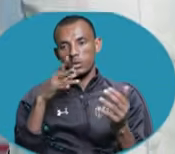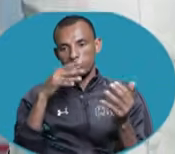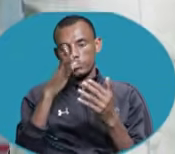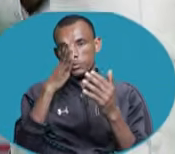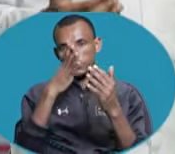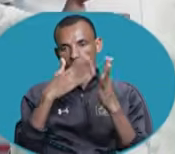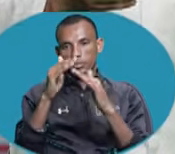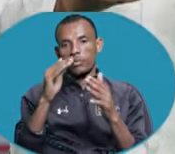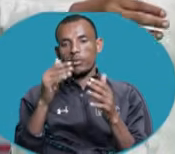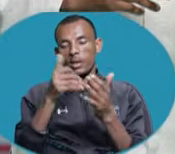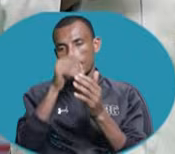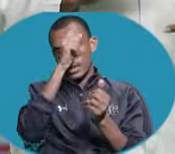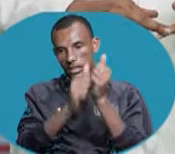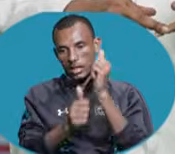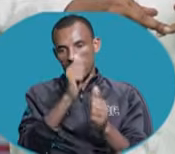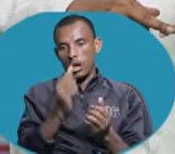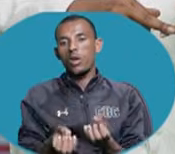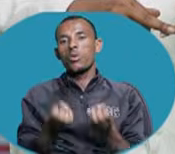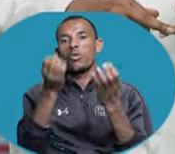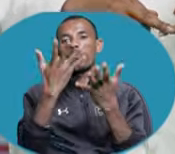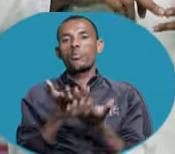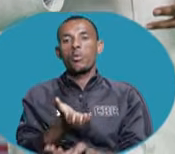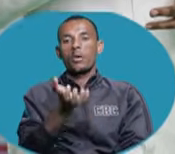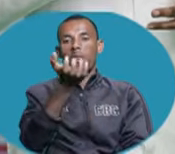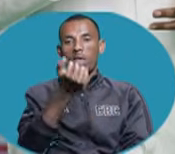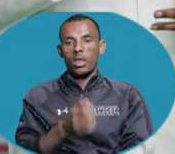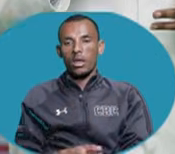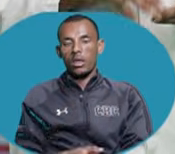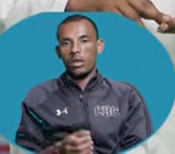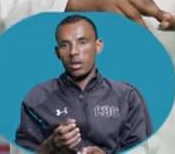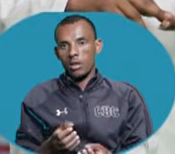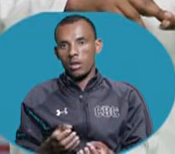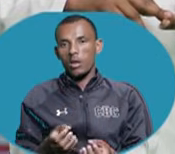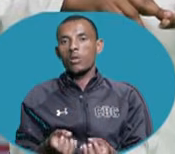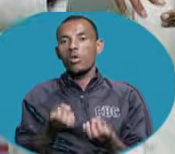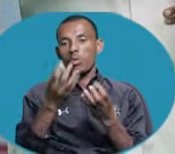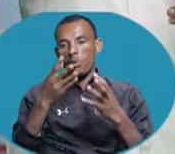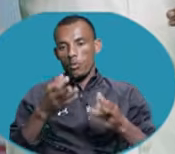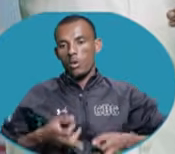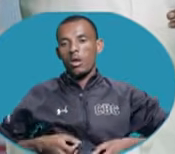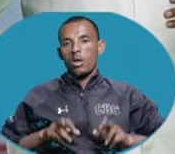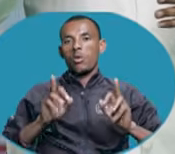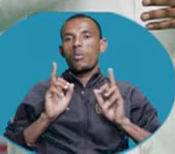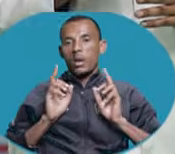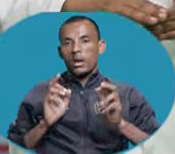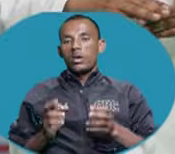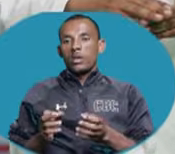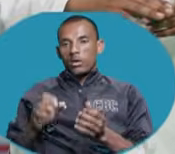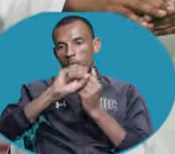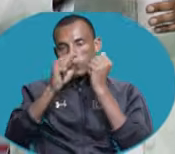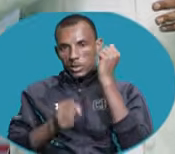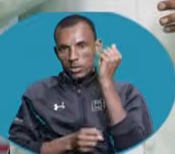it distracts a lot of property, a loss of human life, the formation of